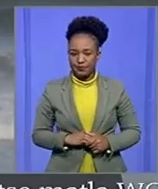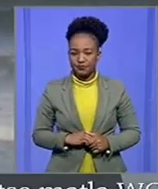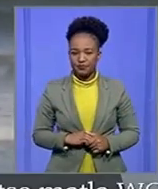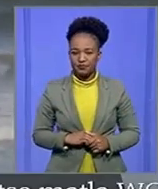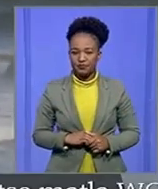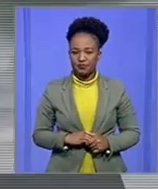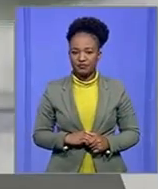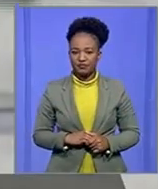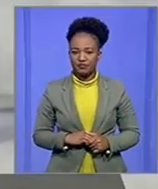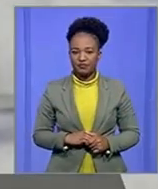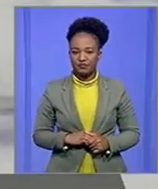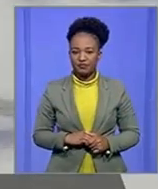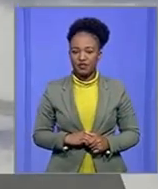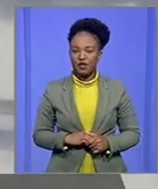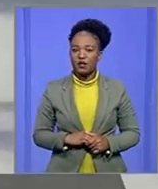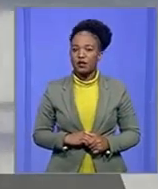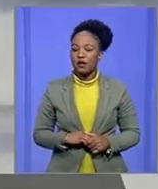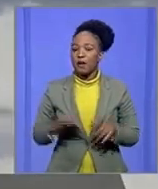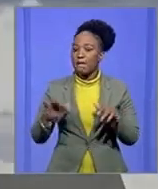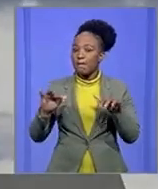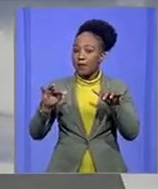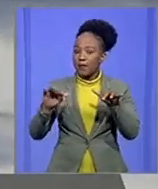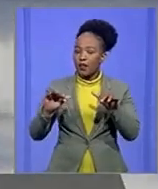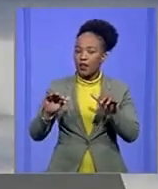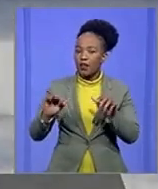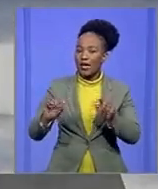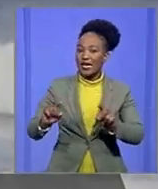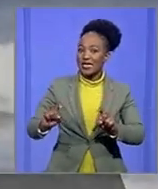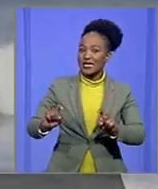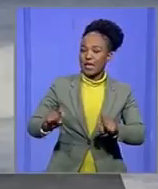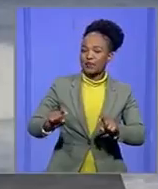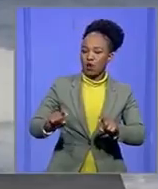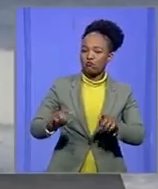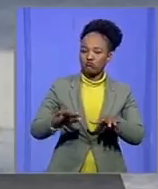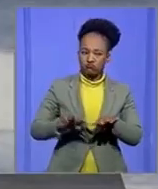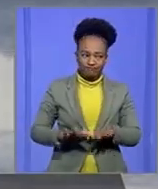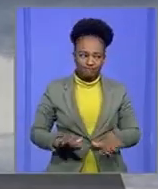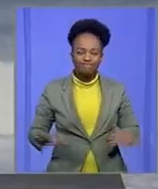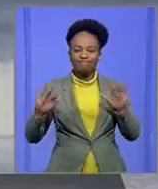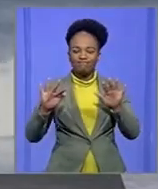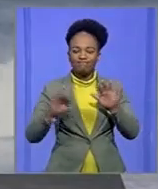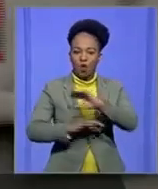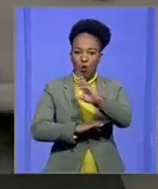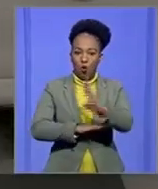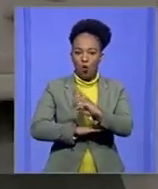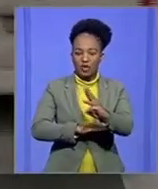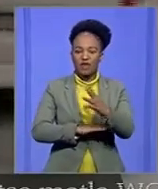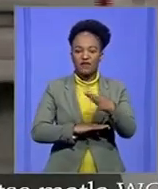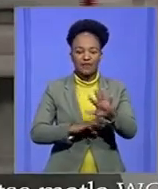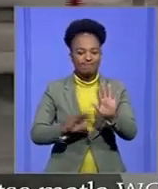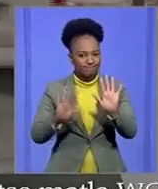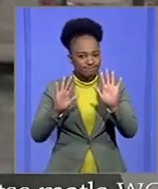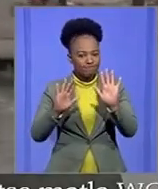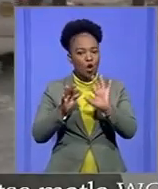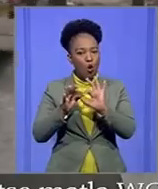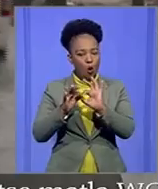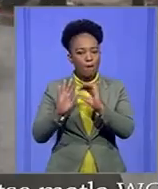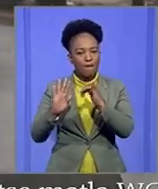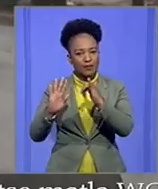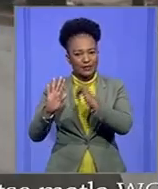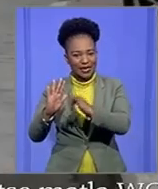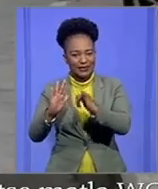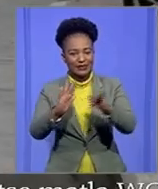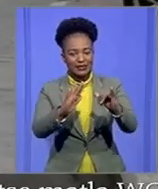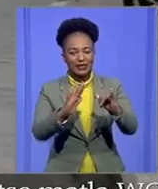Ba ka taolo masepaleng wa Cape Town ba entse kgoeletso ba ahi hore ba hlakole maeto a bona le ho dula ka matlong ha o kgoneha bekeng